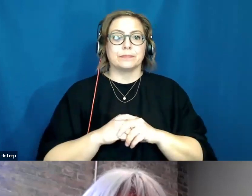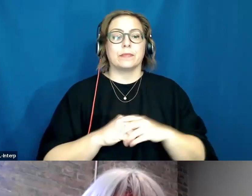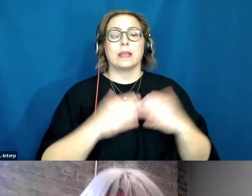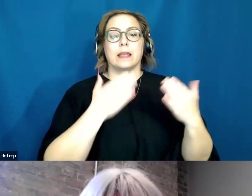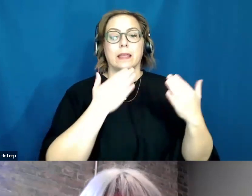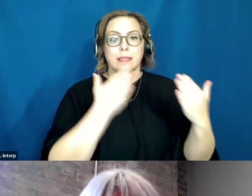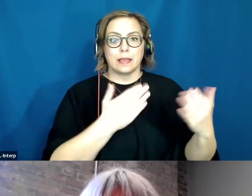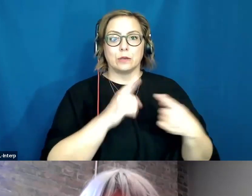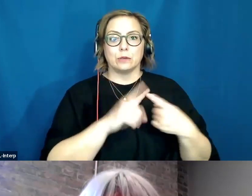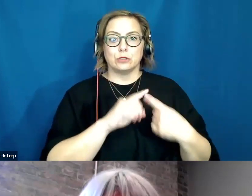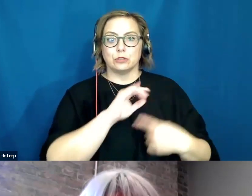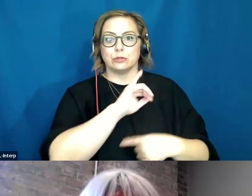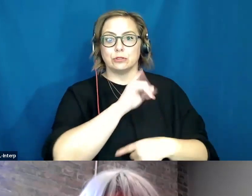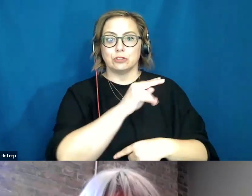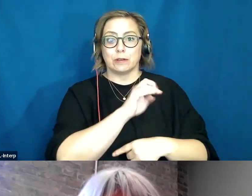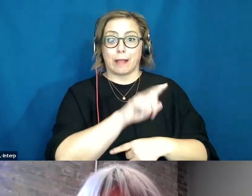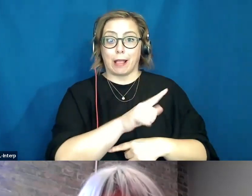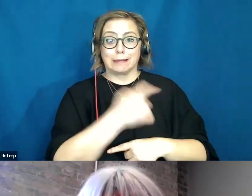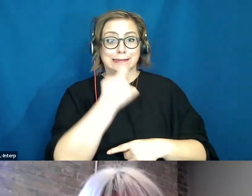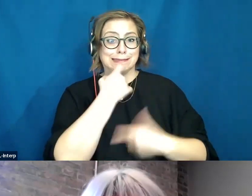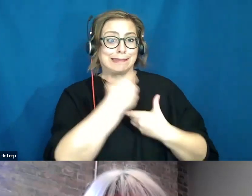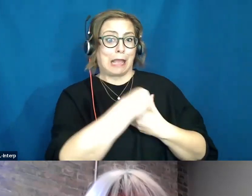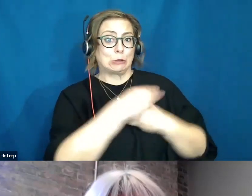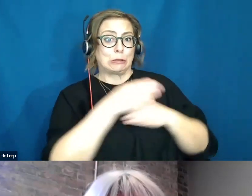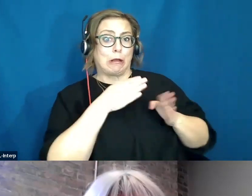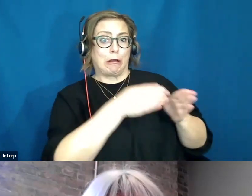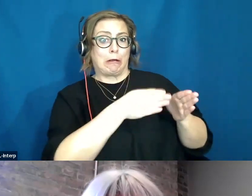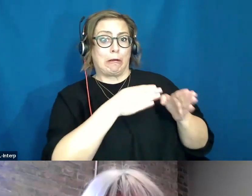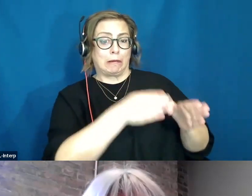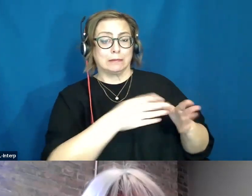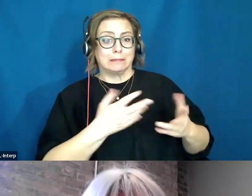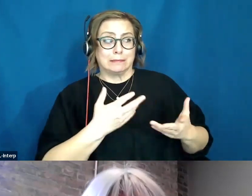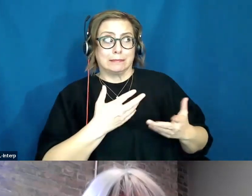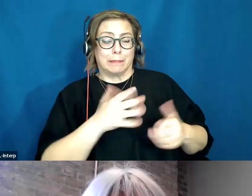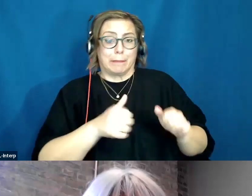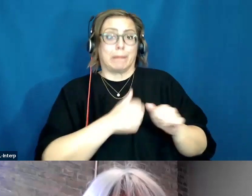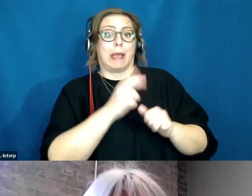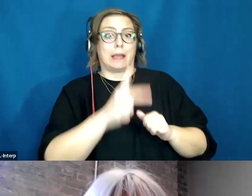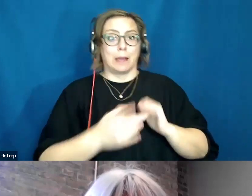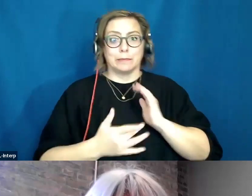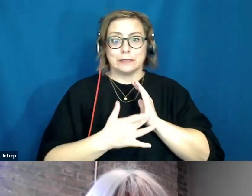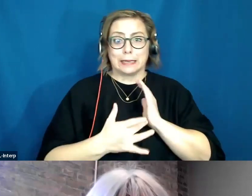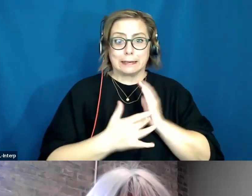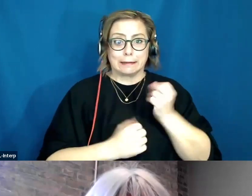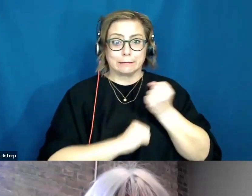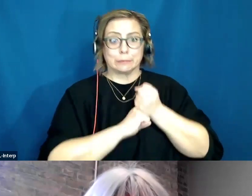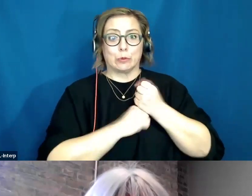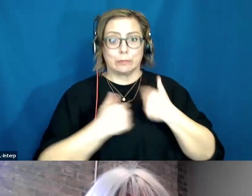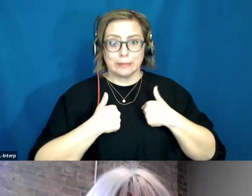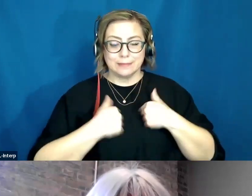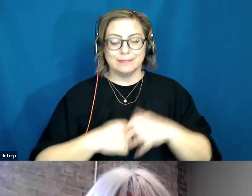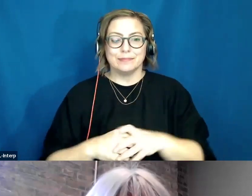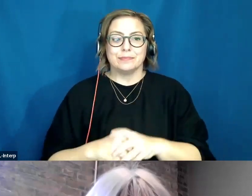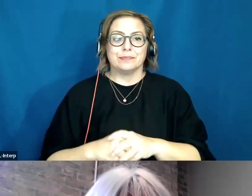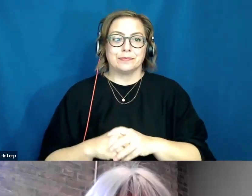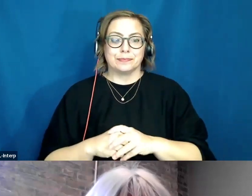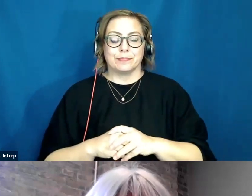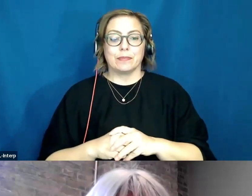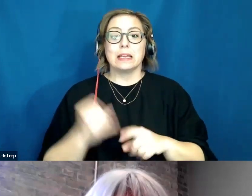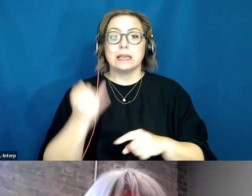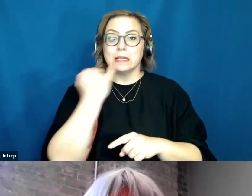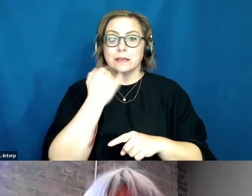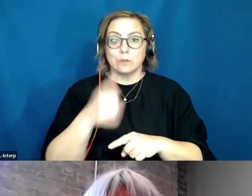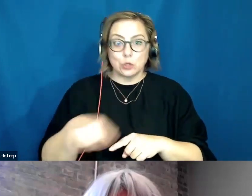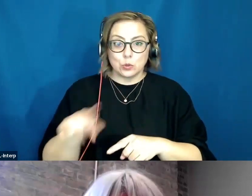to Janelle, who's just in the hallway. In case there's more technical difficulties, she can swoop in and be a hero. If you need a